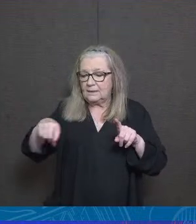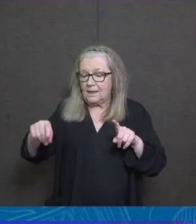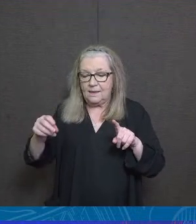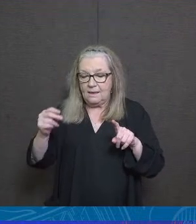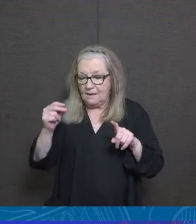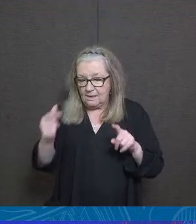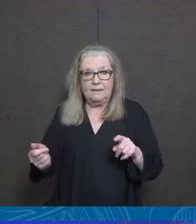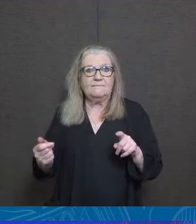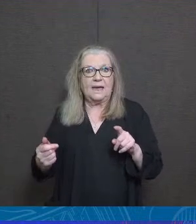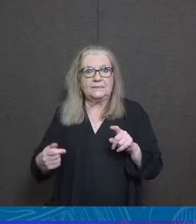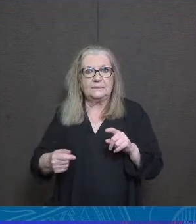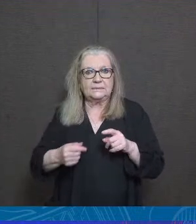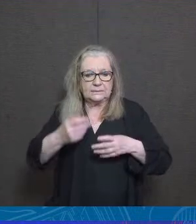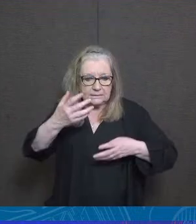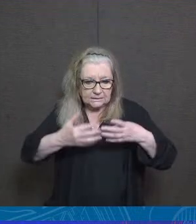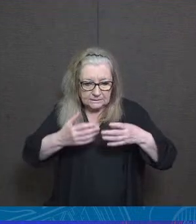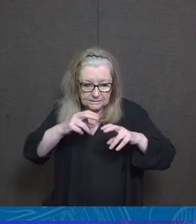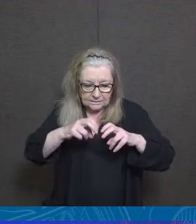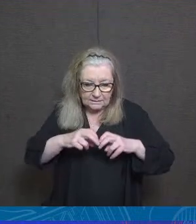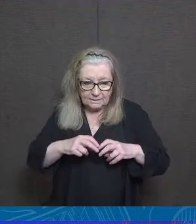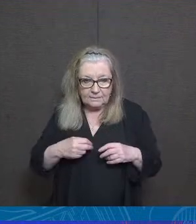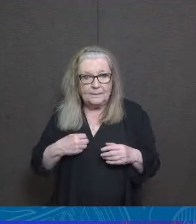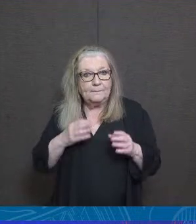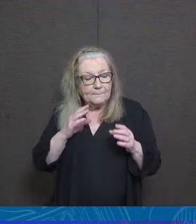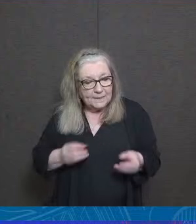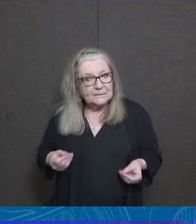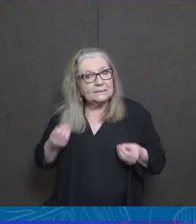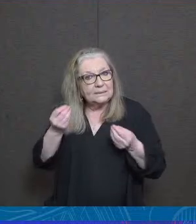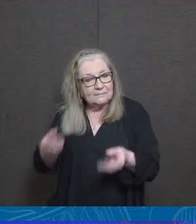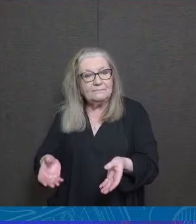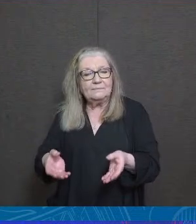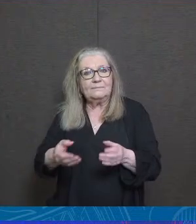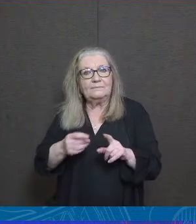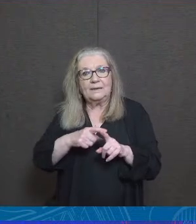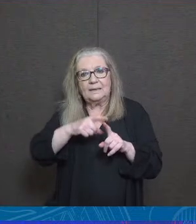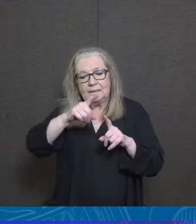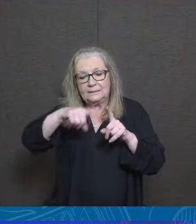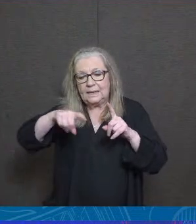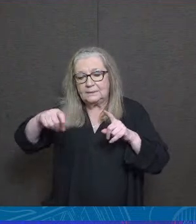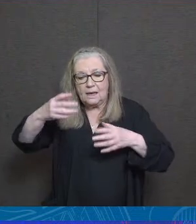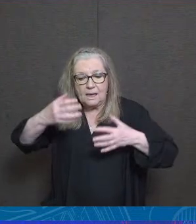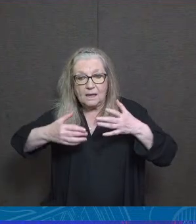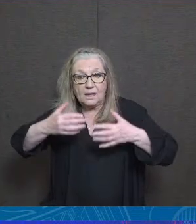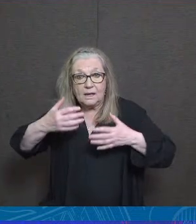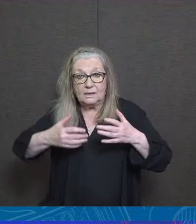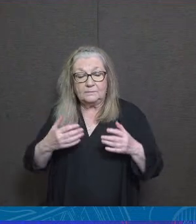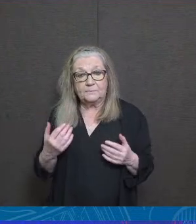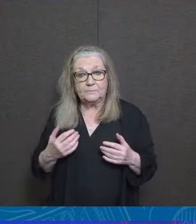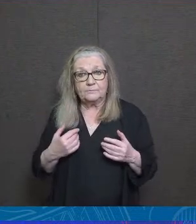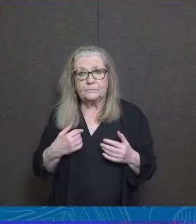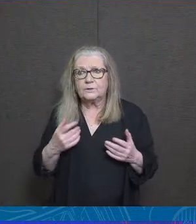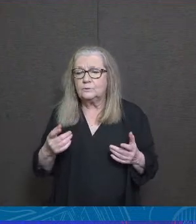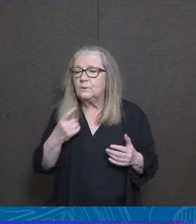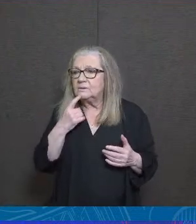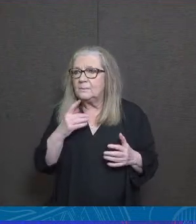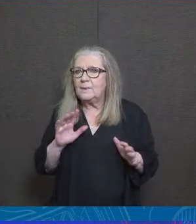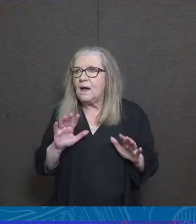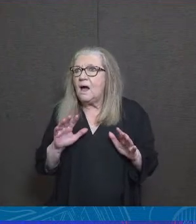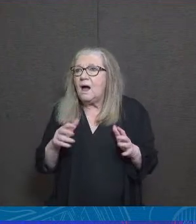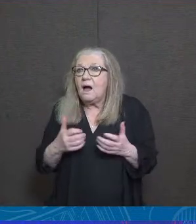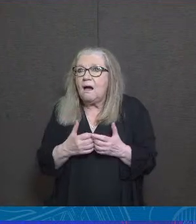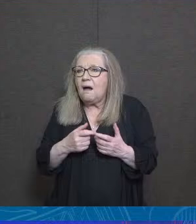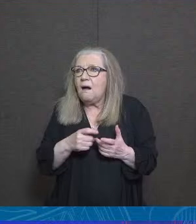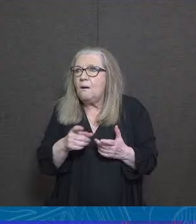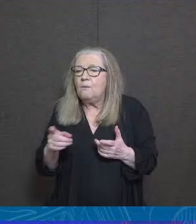can we incentivize people really to provide those data? I think what is key is to think about how can they benefit